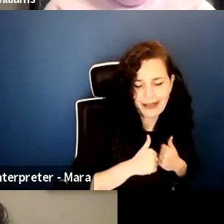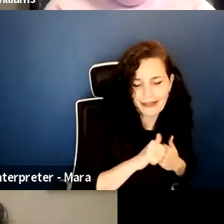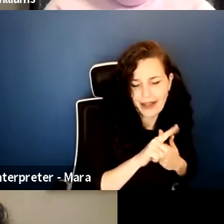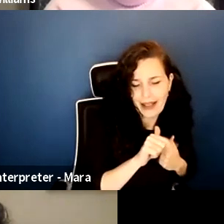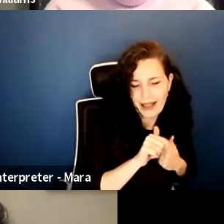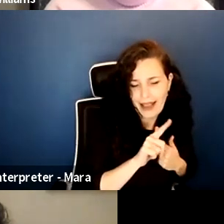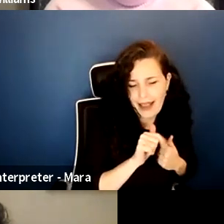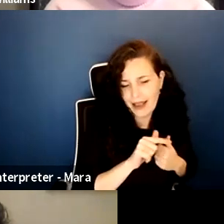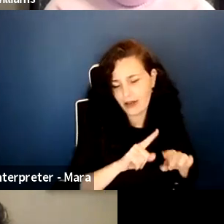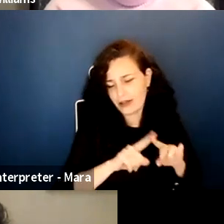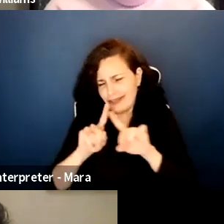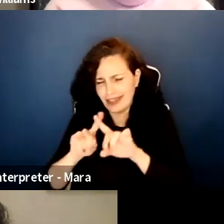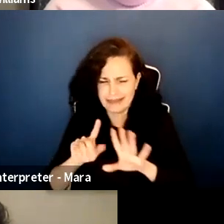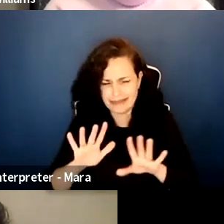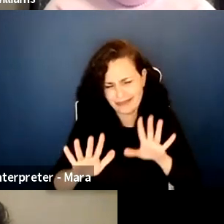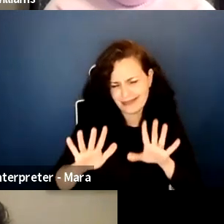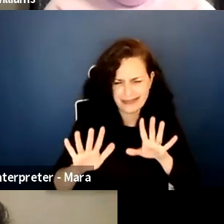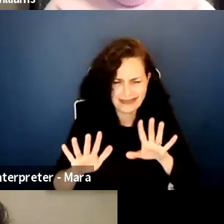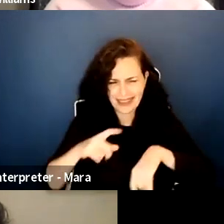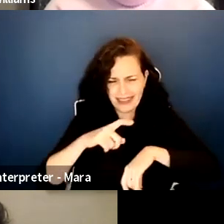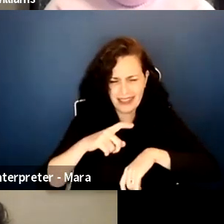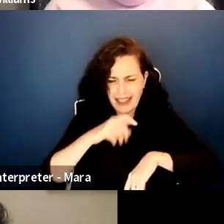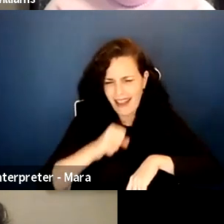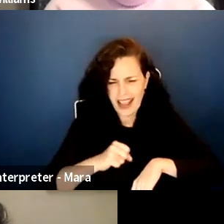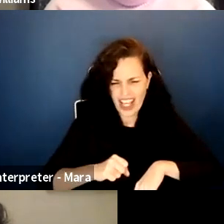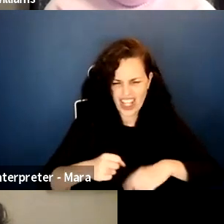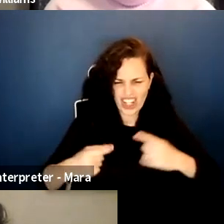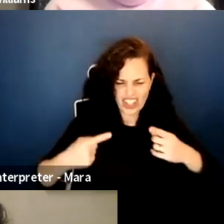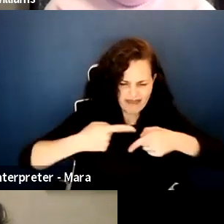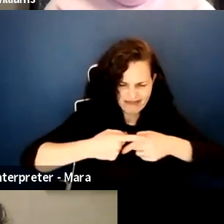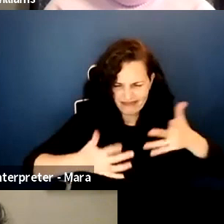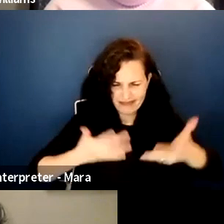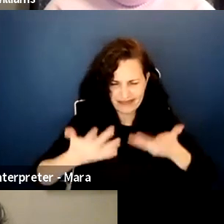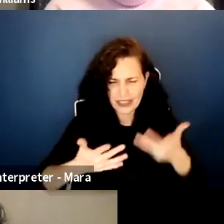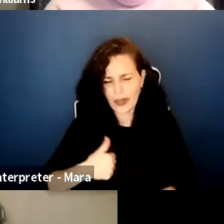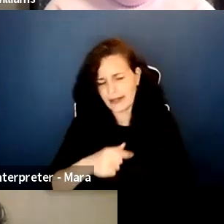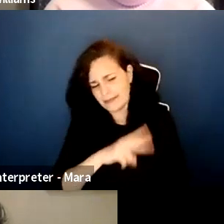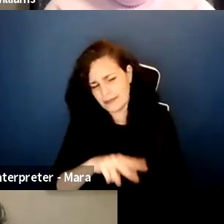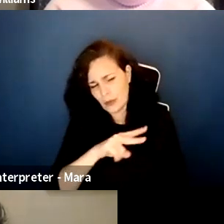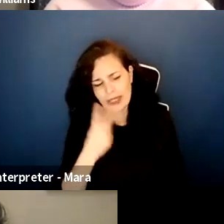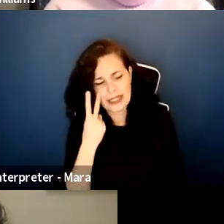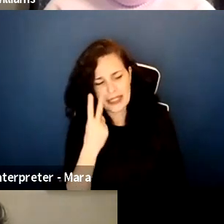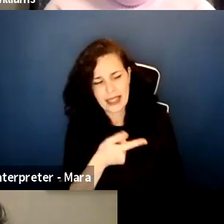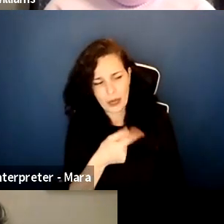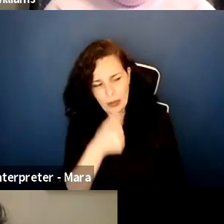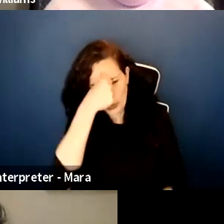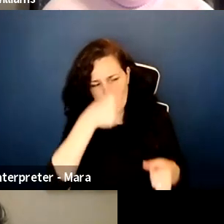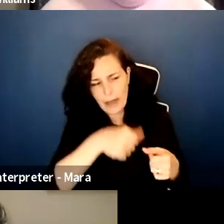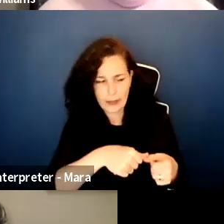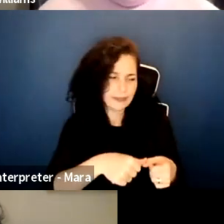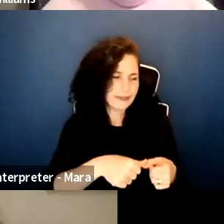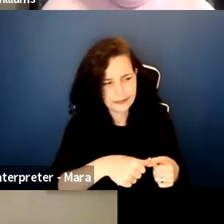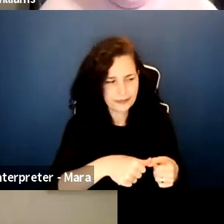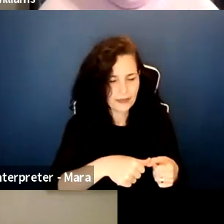years off from the age. So if we see it, we're gonna remember people who are right, and you don't want to give a